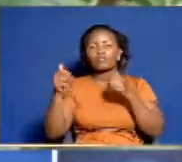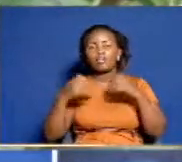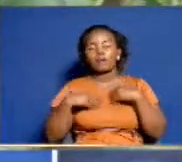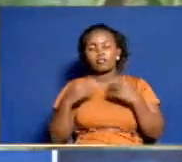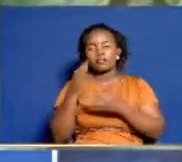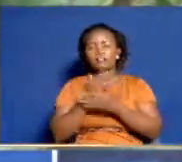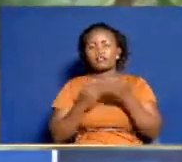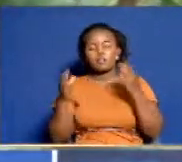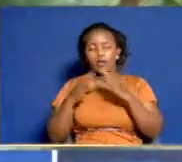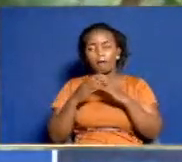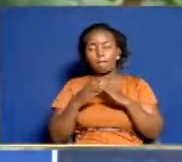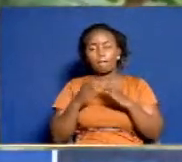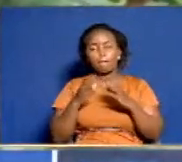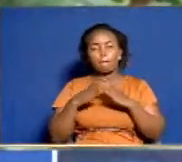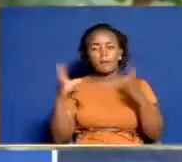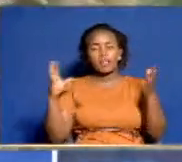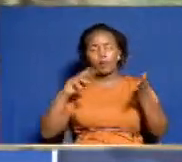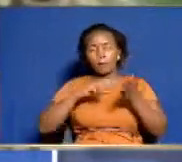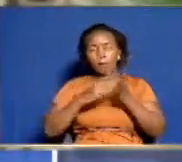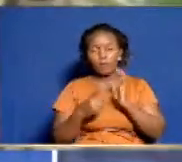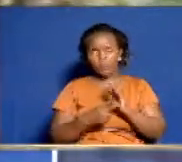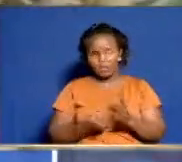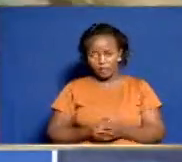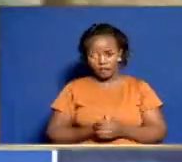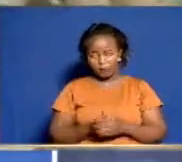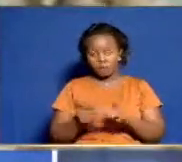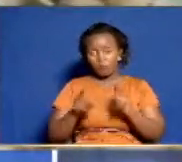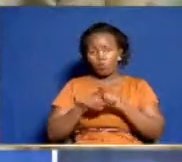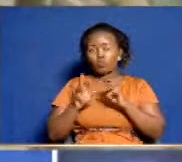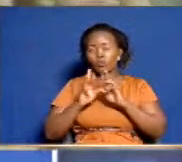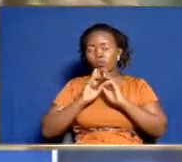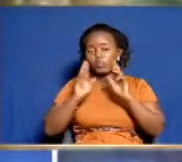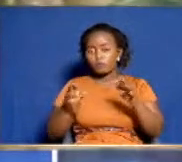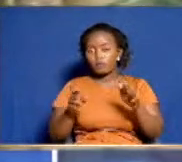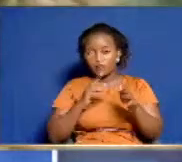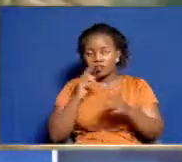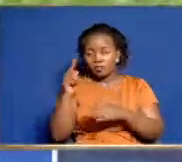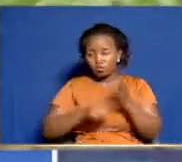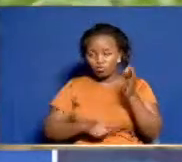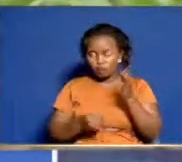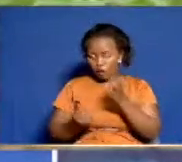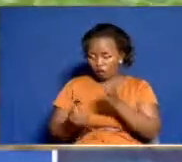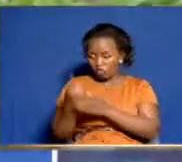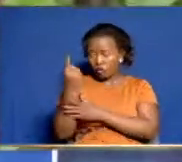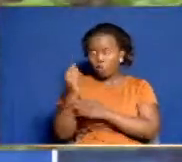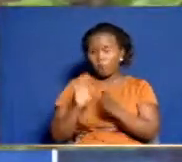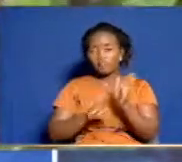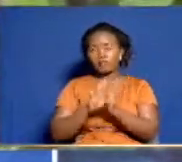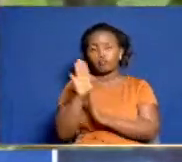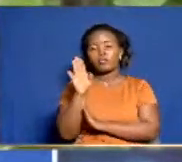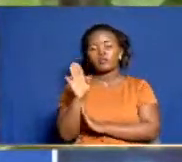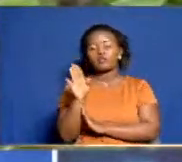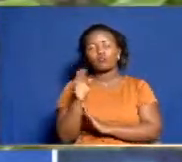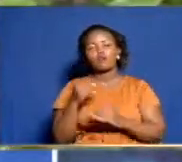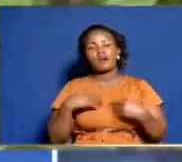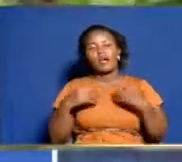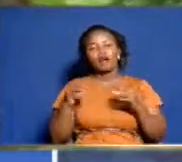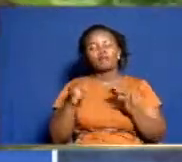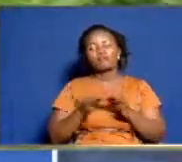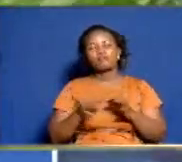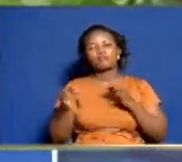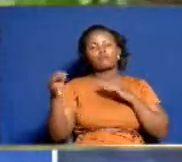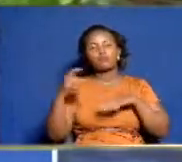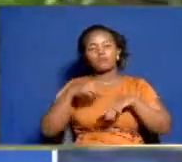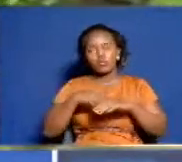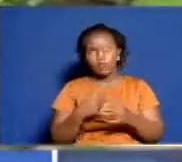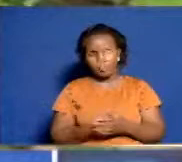with some taking long to complete. The report further states that the State Department for Crop Development implementation of the e-voucher system is taking long. It